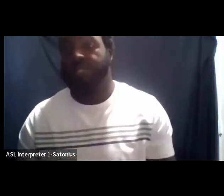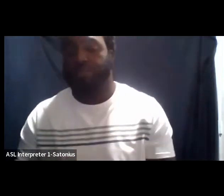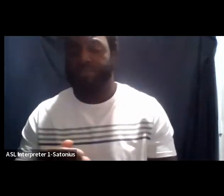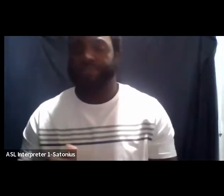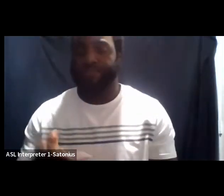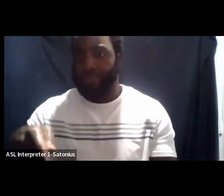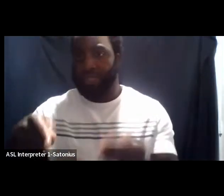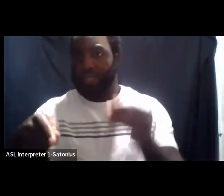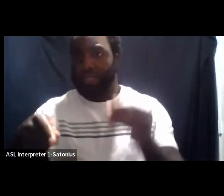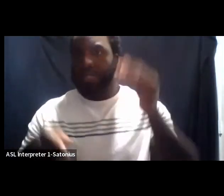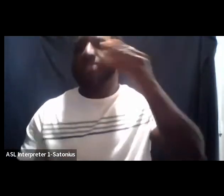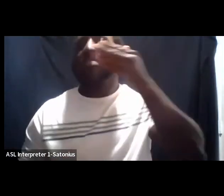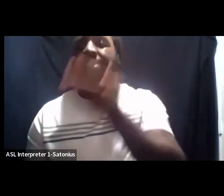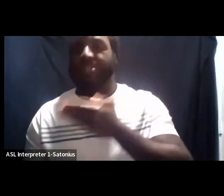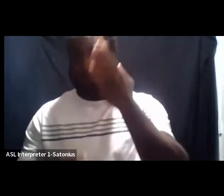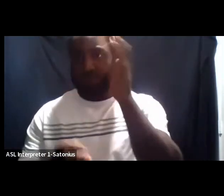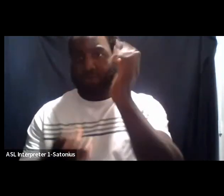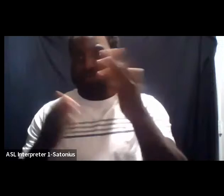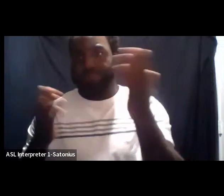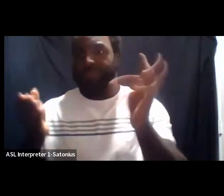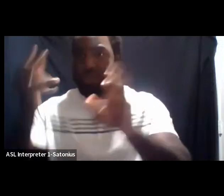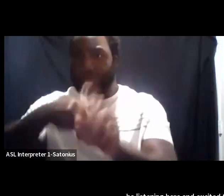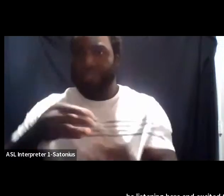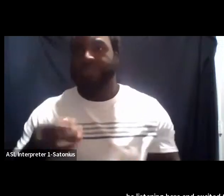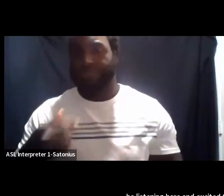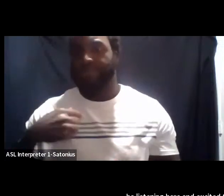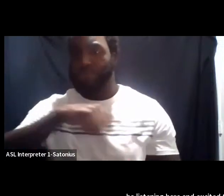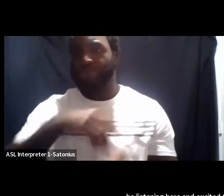much for being here, council member. We appreciate you.